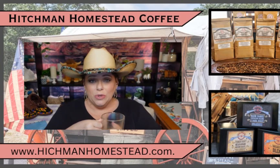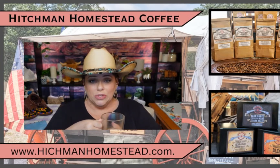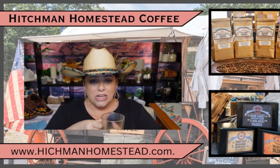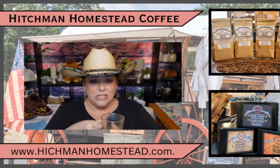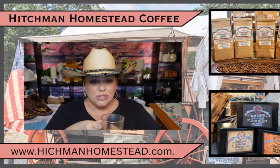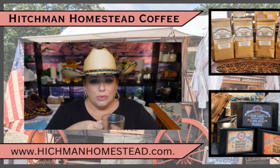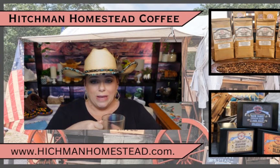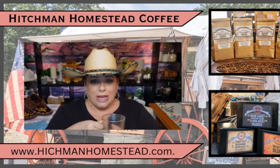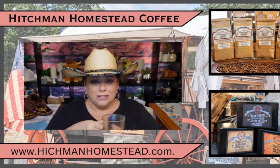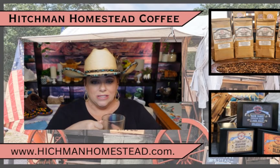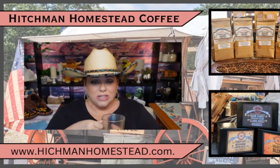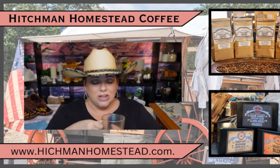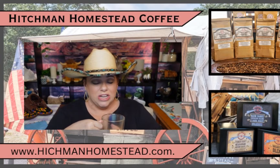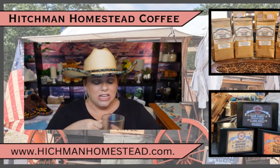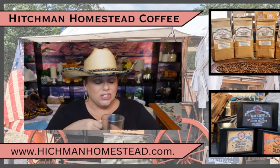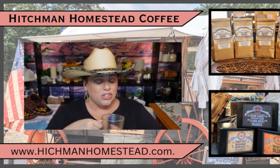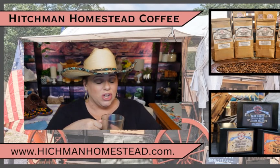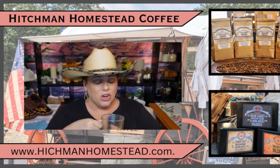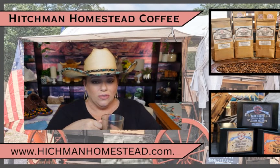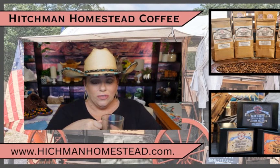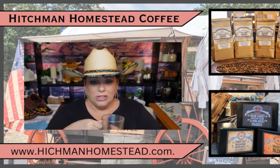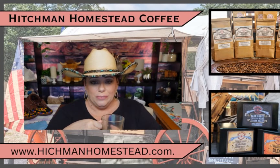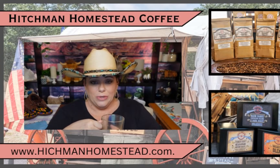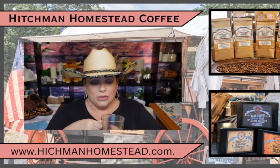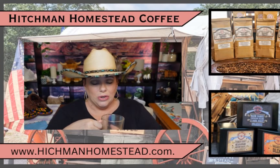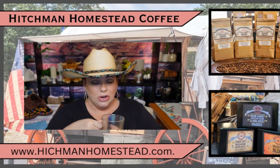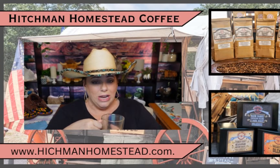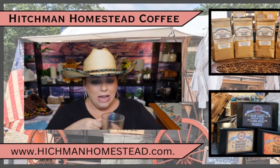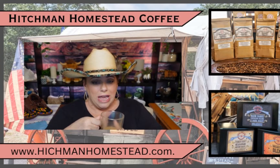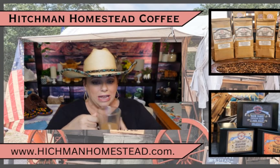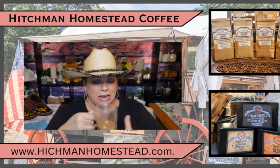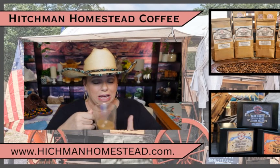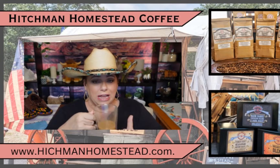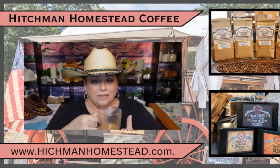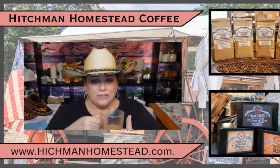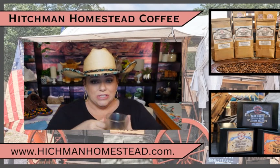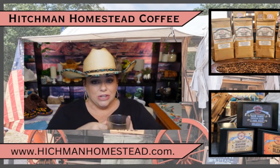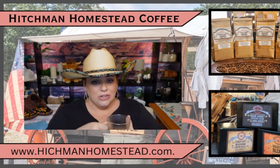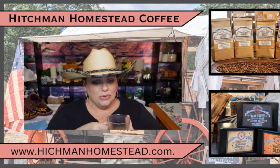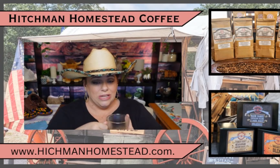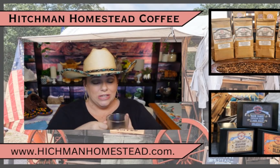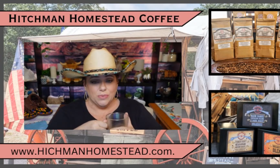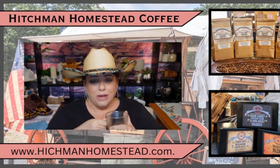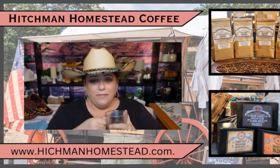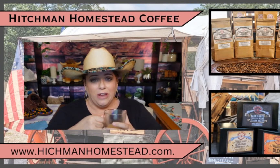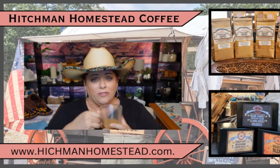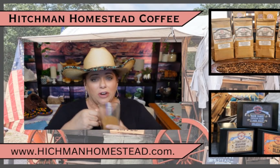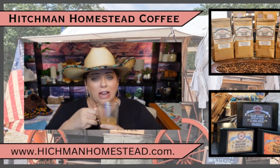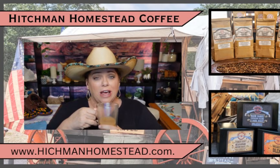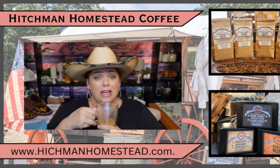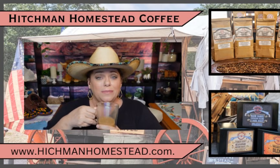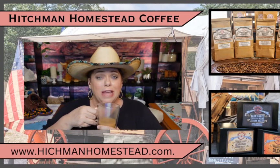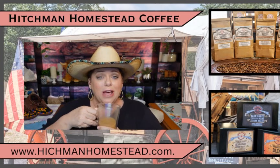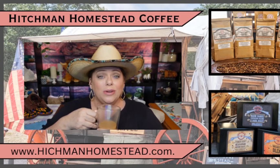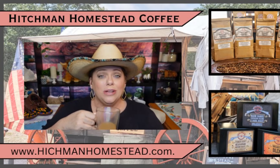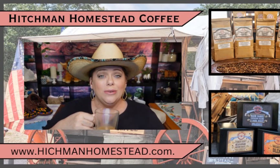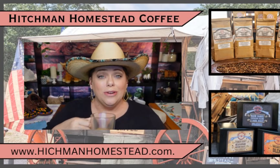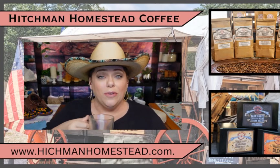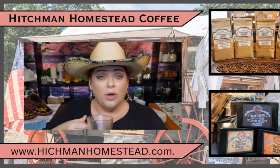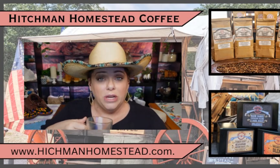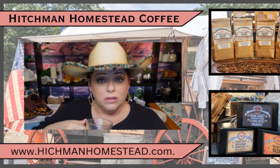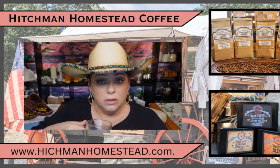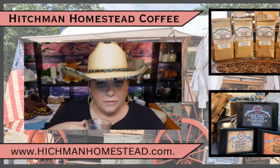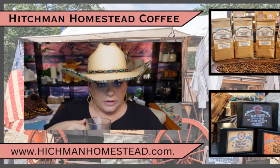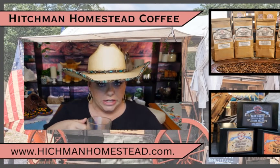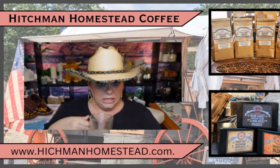a chemical taste on the back of the tongue. It's not overly bitter. And I have to tell you, it is my favorite. And I am now getting rid